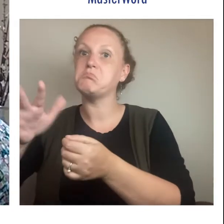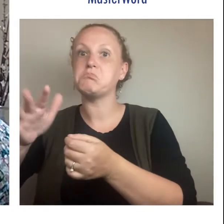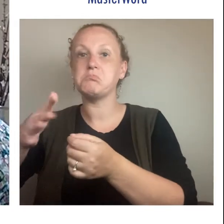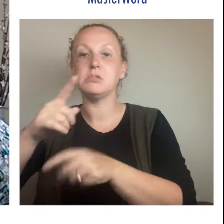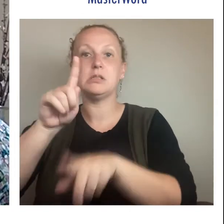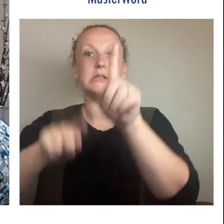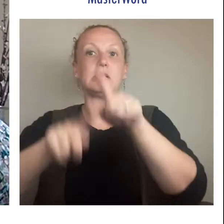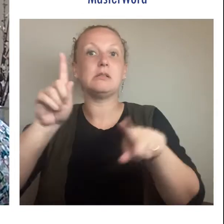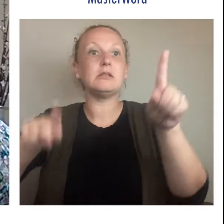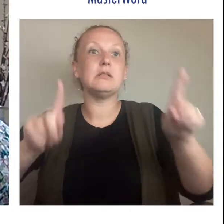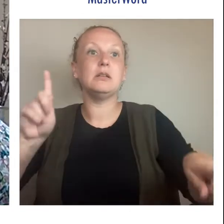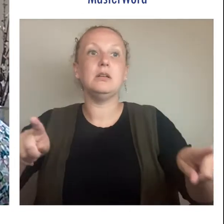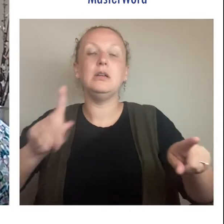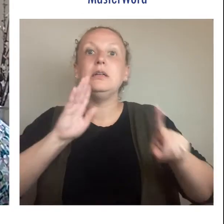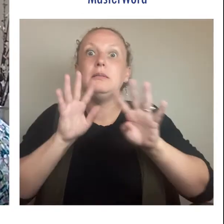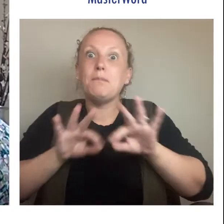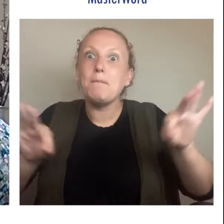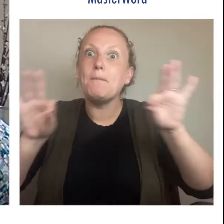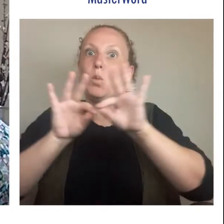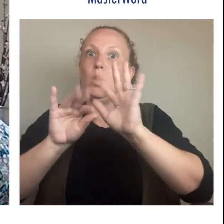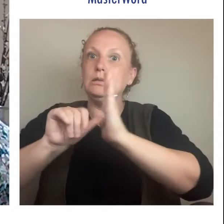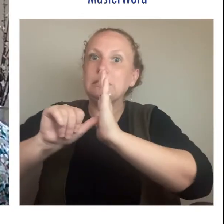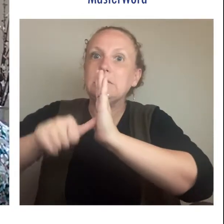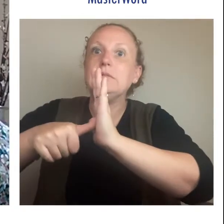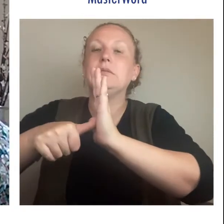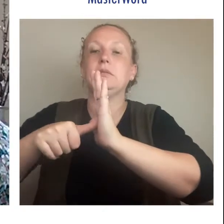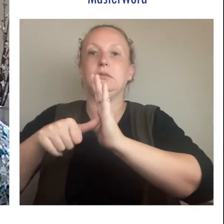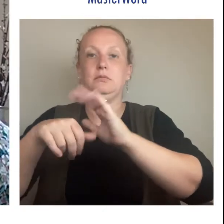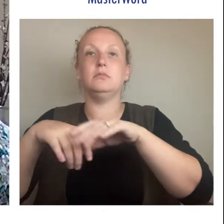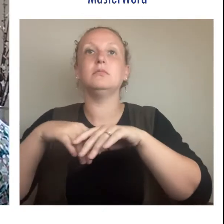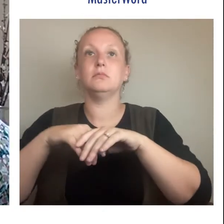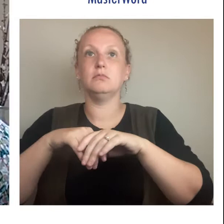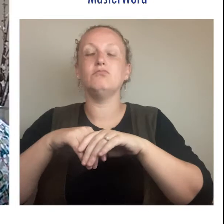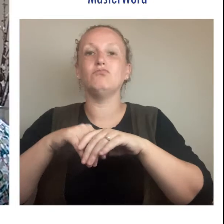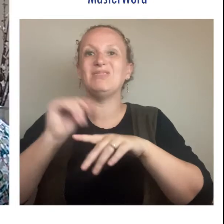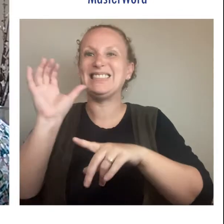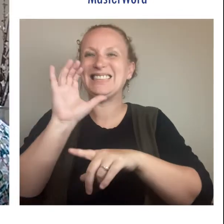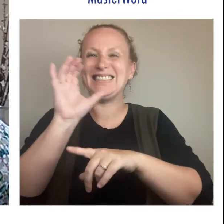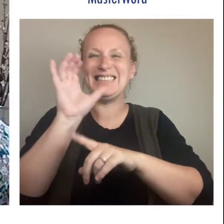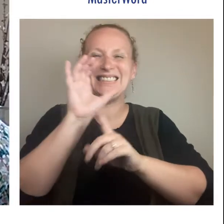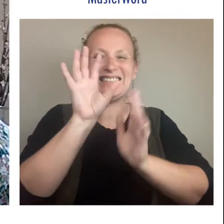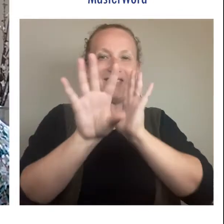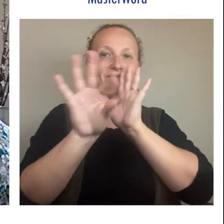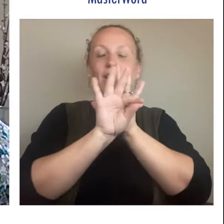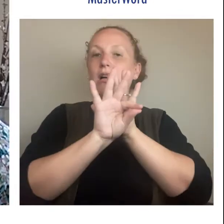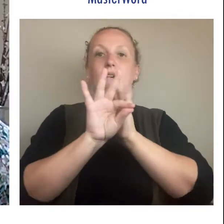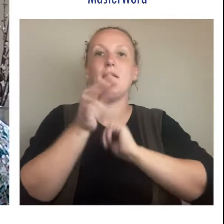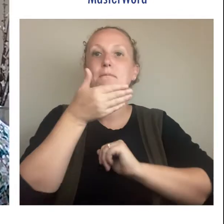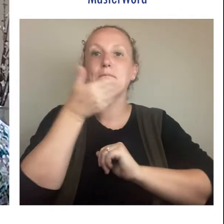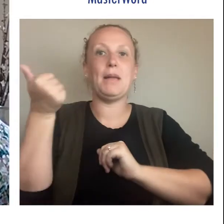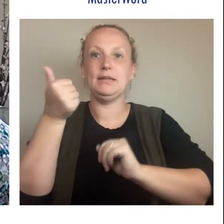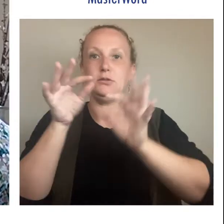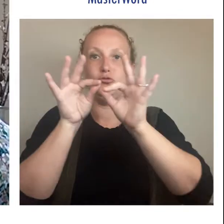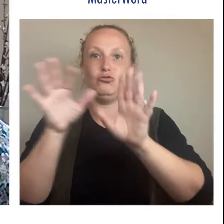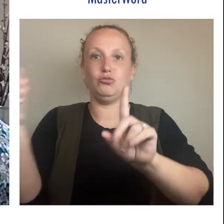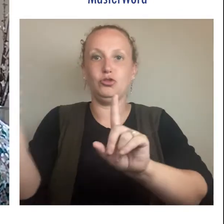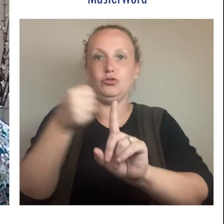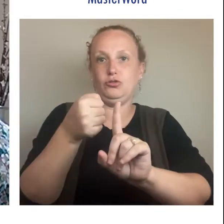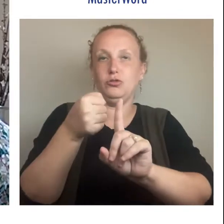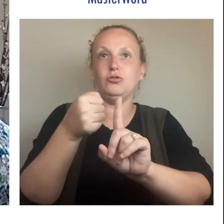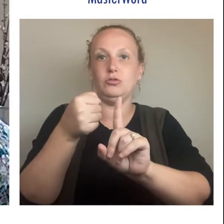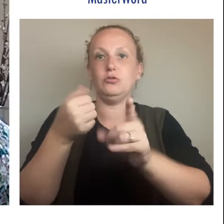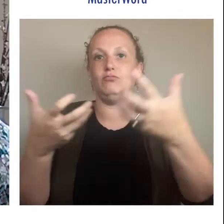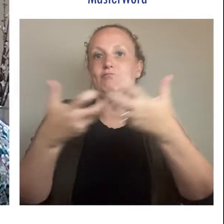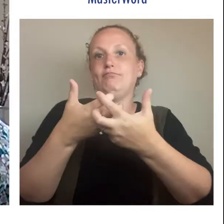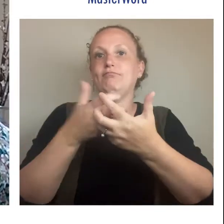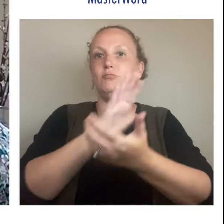on the situation you're in, you're going to want to make sure you have the best available at your disposal